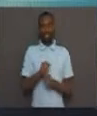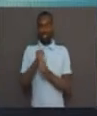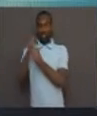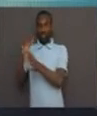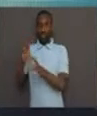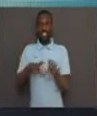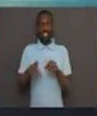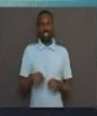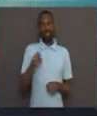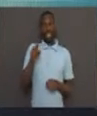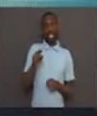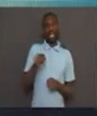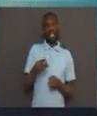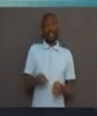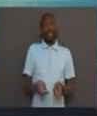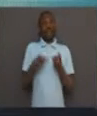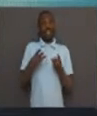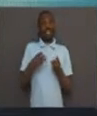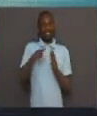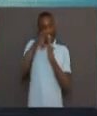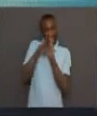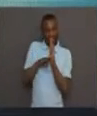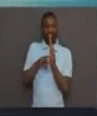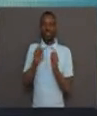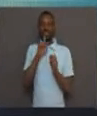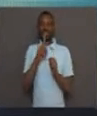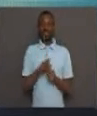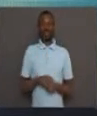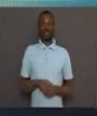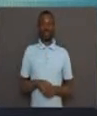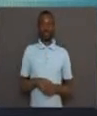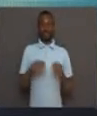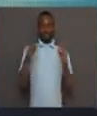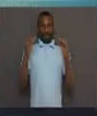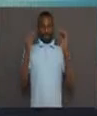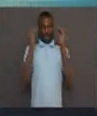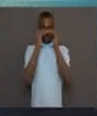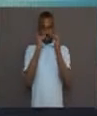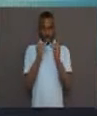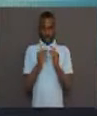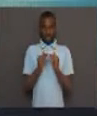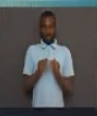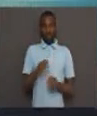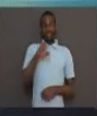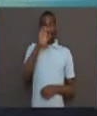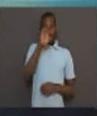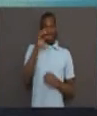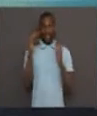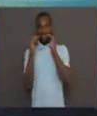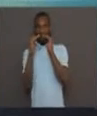This mass deficit is released according to the equation E